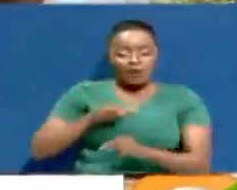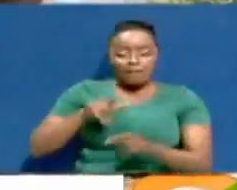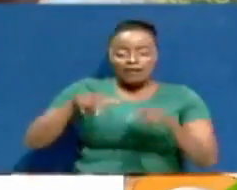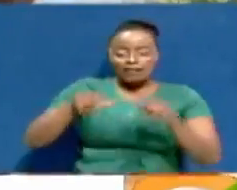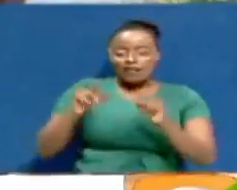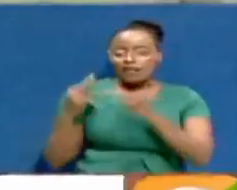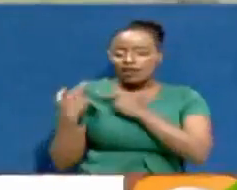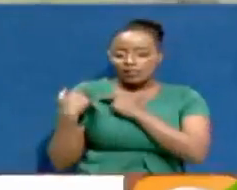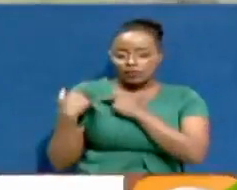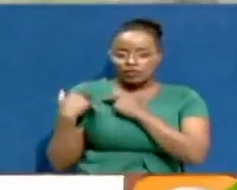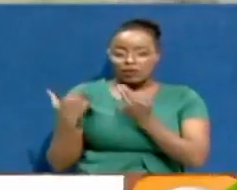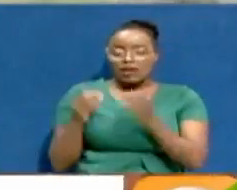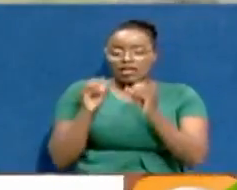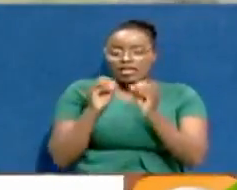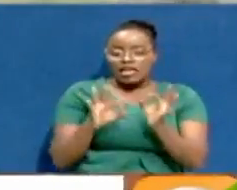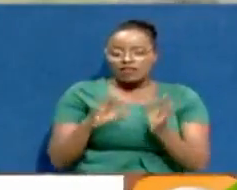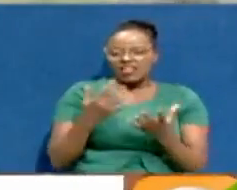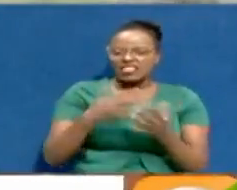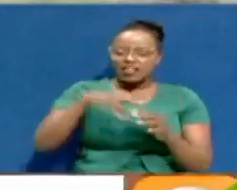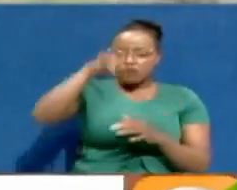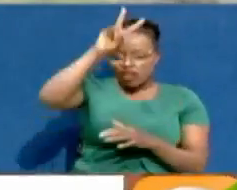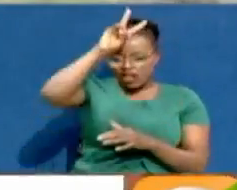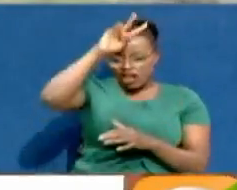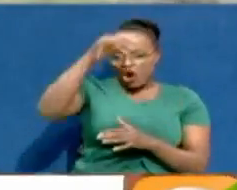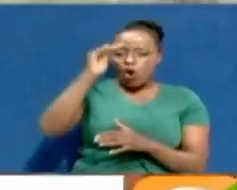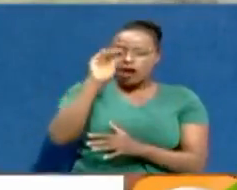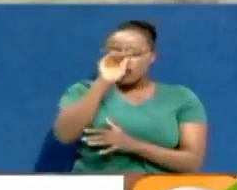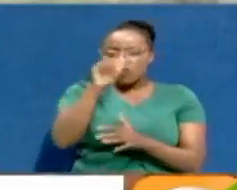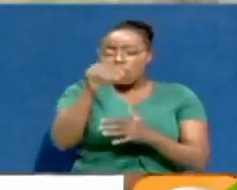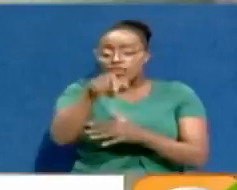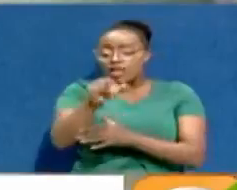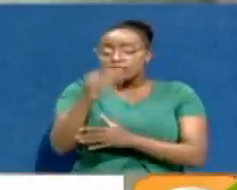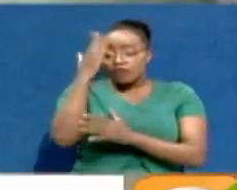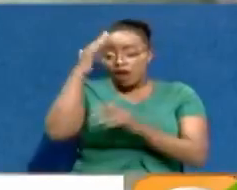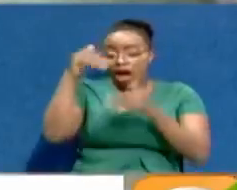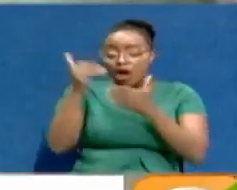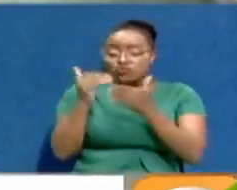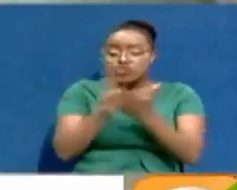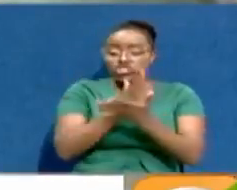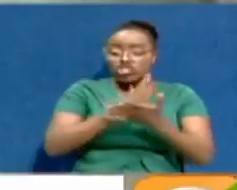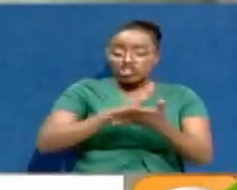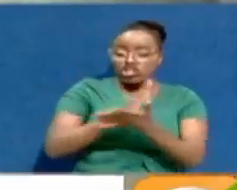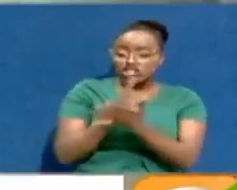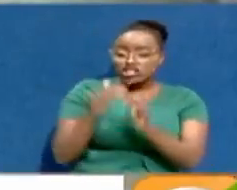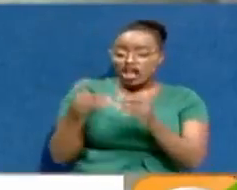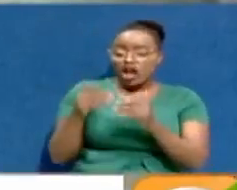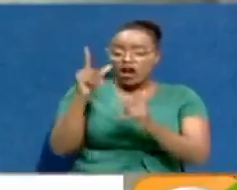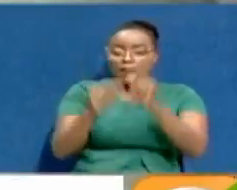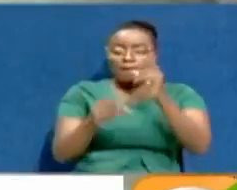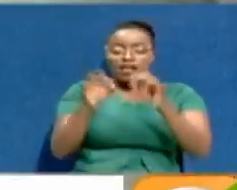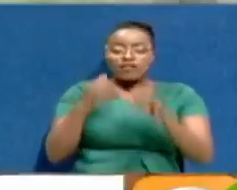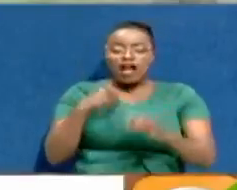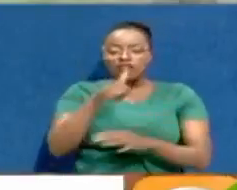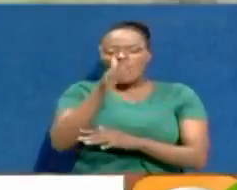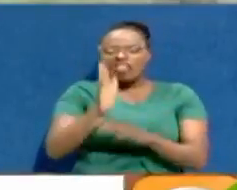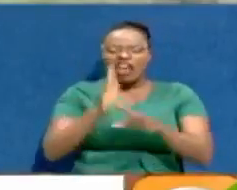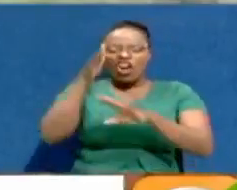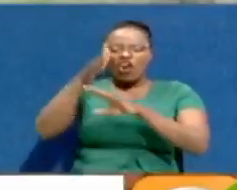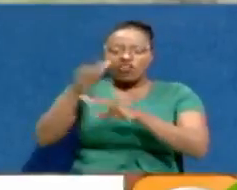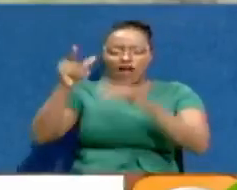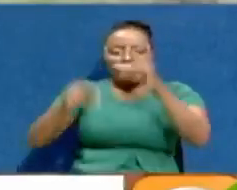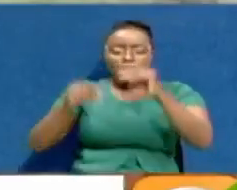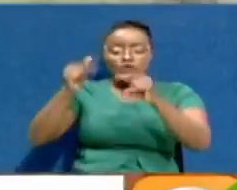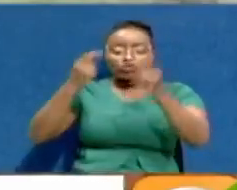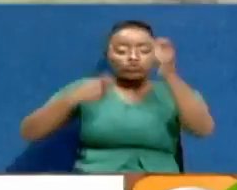ndio wanakama kama ni mbuzi, ng'ombe, ngamia, hao ndio wanajua vile watagawa hiyo maziwa kupatia watoto hata kama kuna ile surplus kidogo kwenda